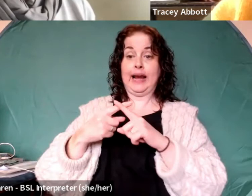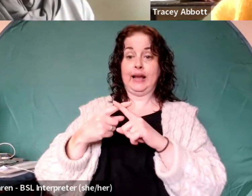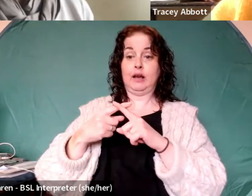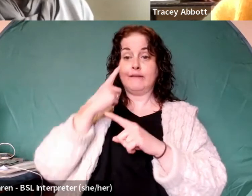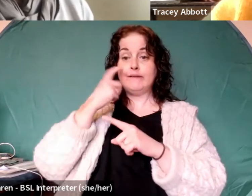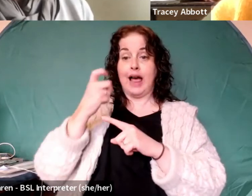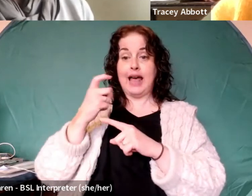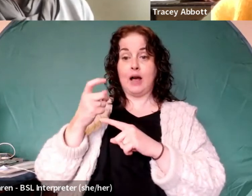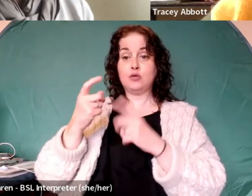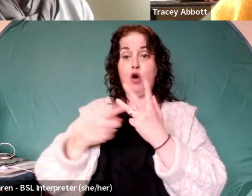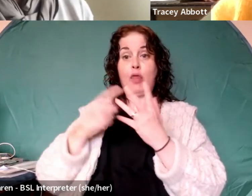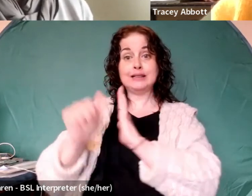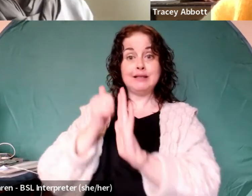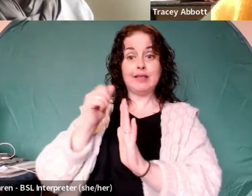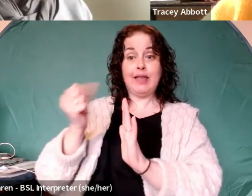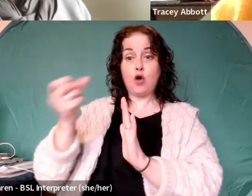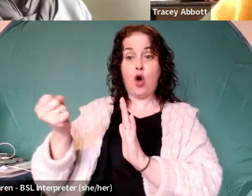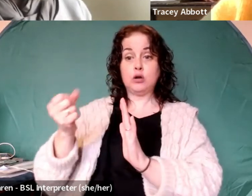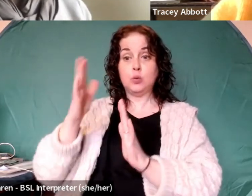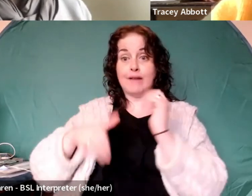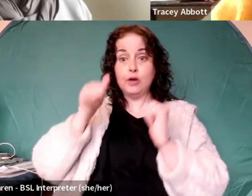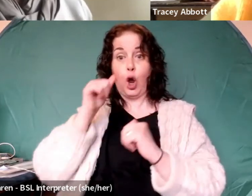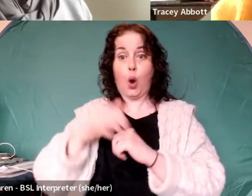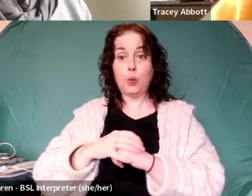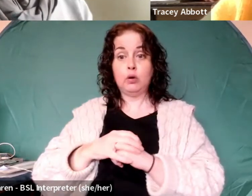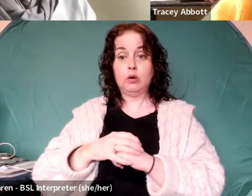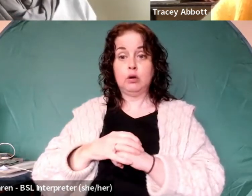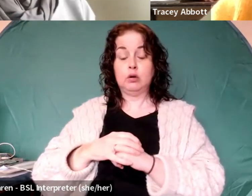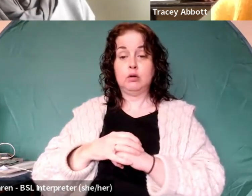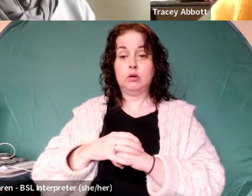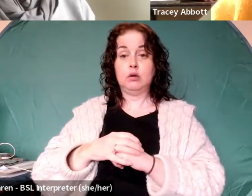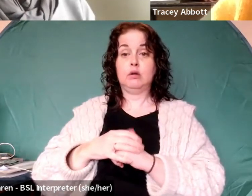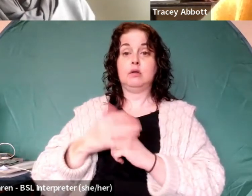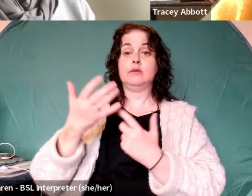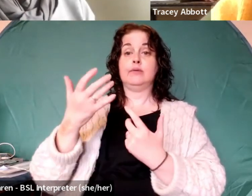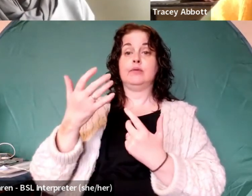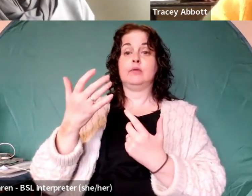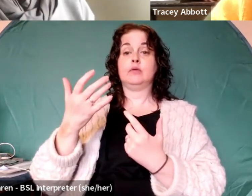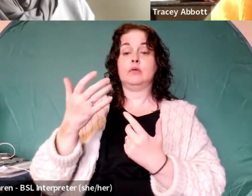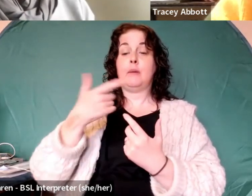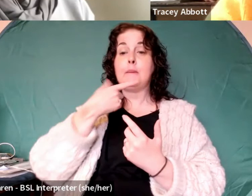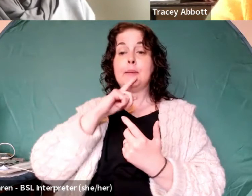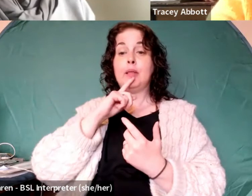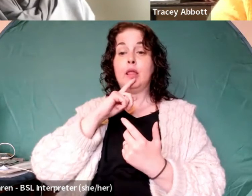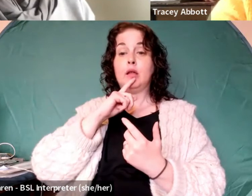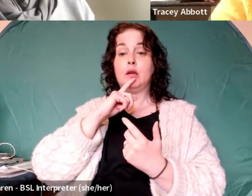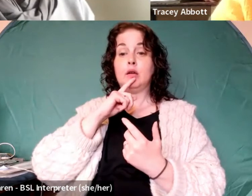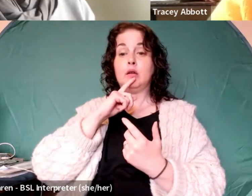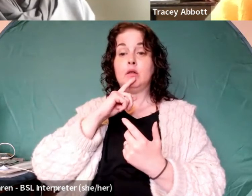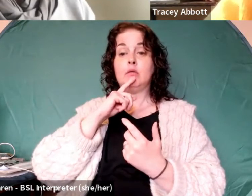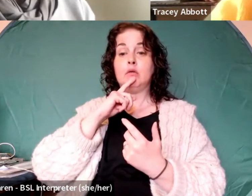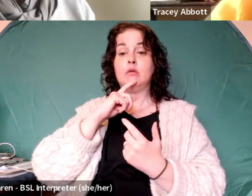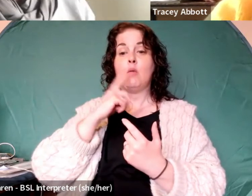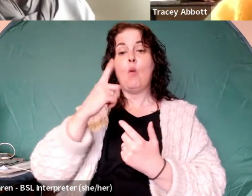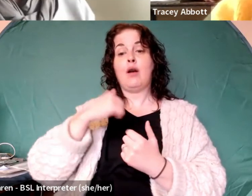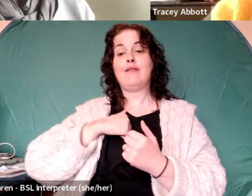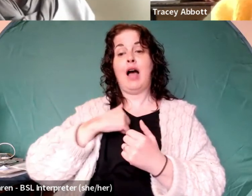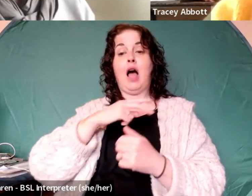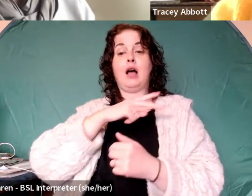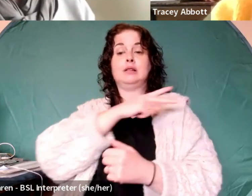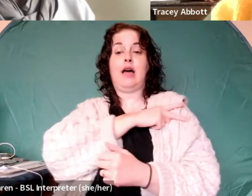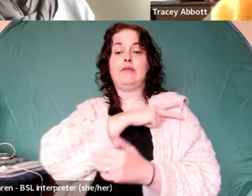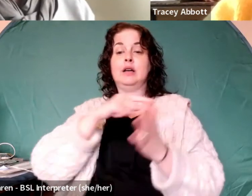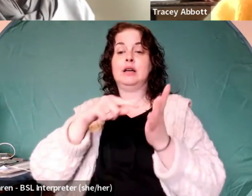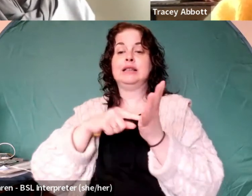find out all sorts of other skills they've got you didn't even know existed. Yeah, of course you do. And so, people that we one of our employees, TT,